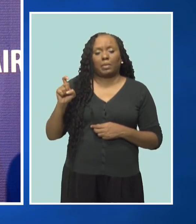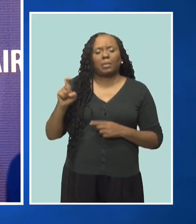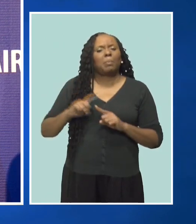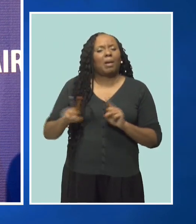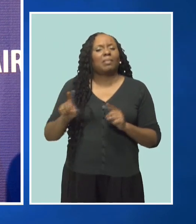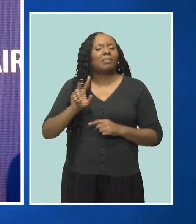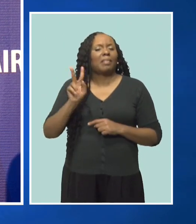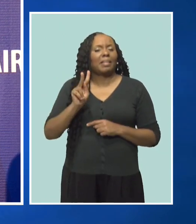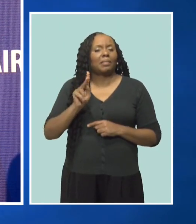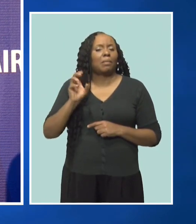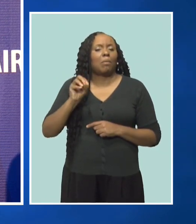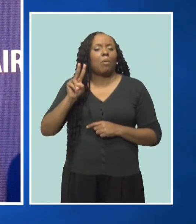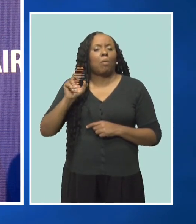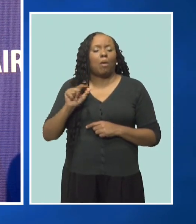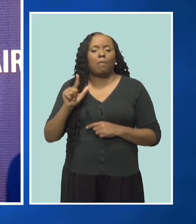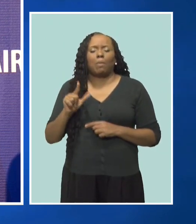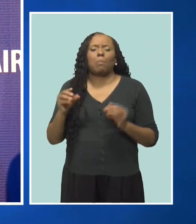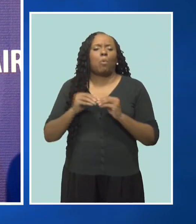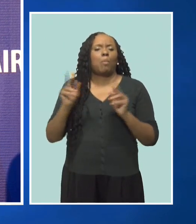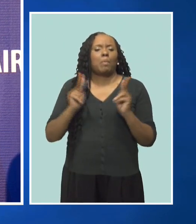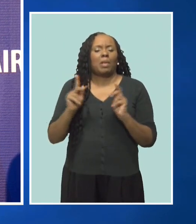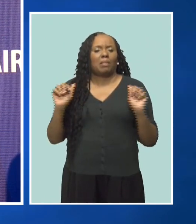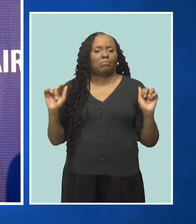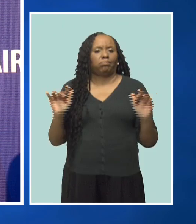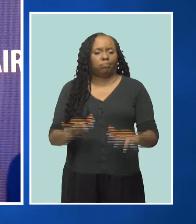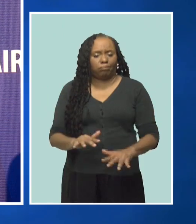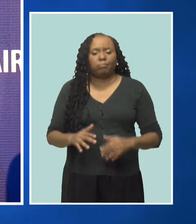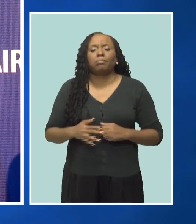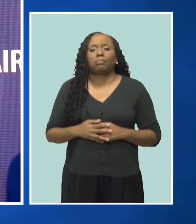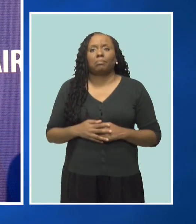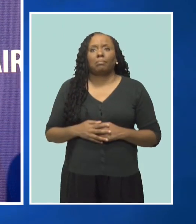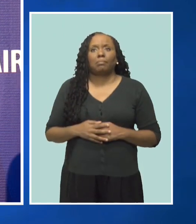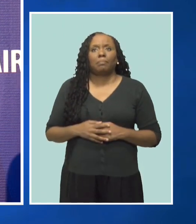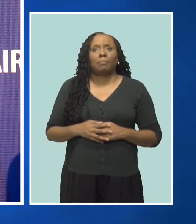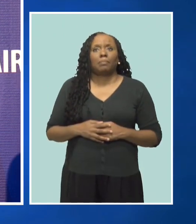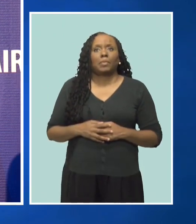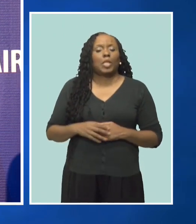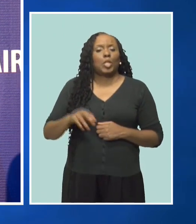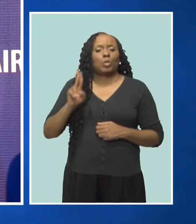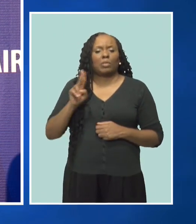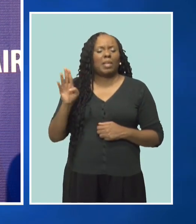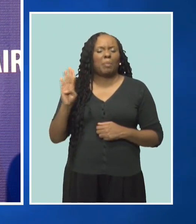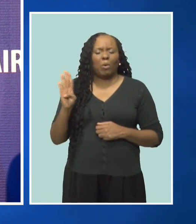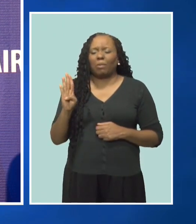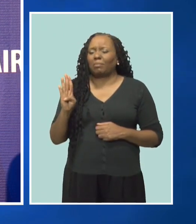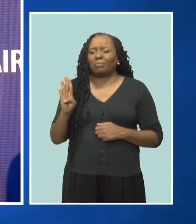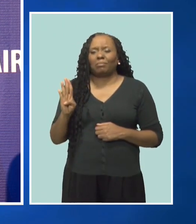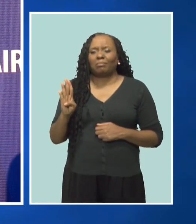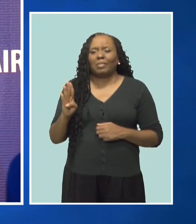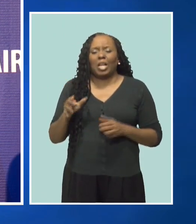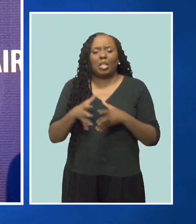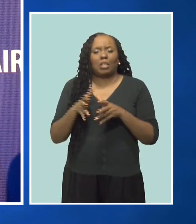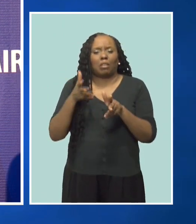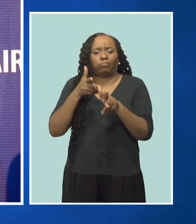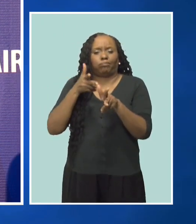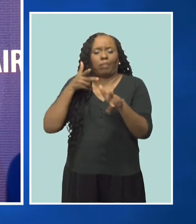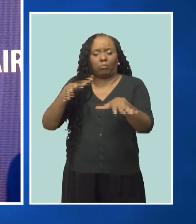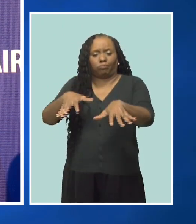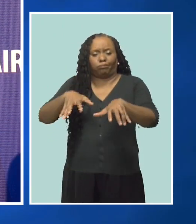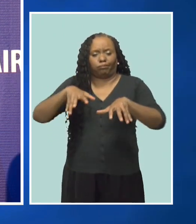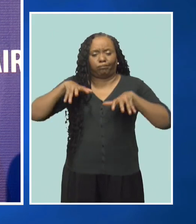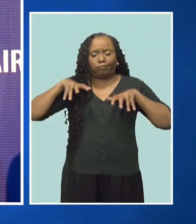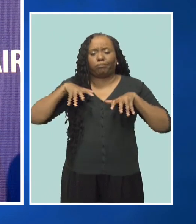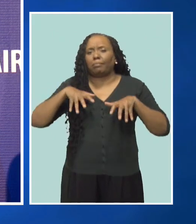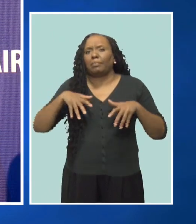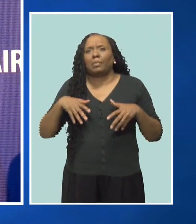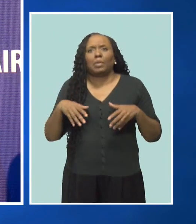complex, we had some logistical difficulties with traffic, persons getting in, and then there were a lot of people who were disappointed. We had a greater demand